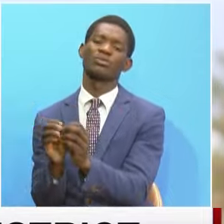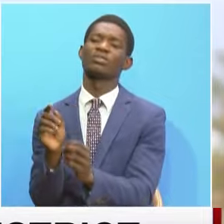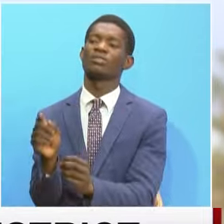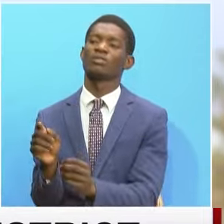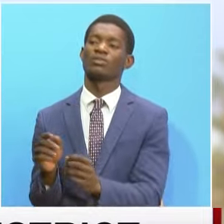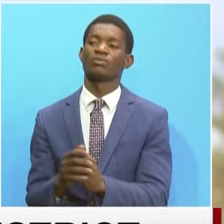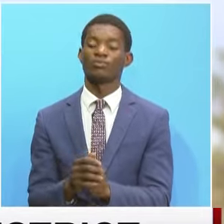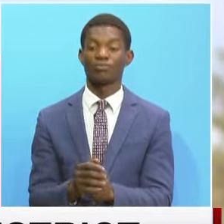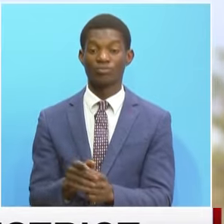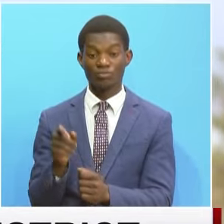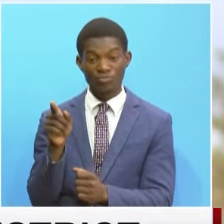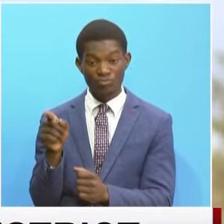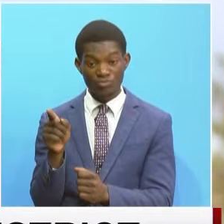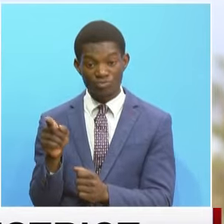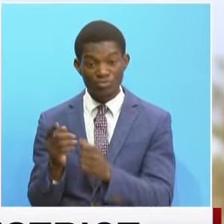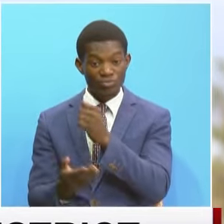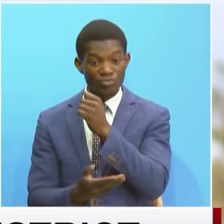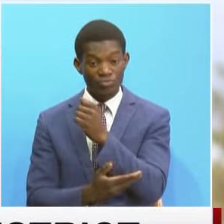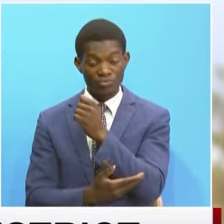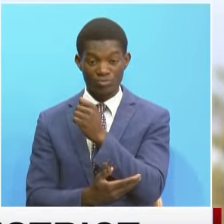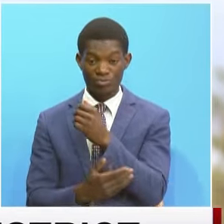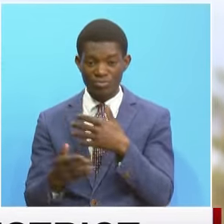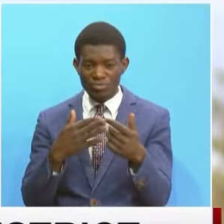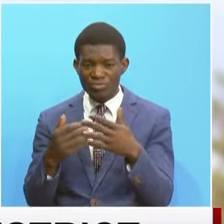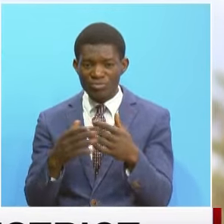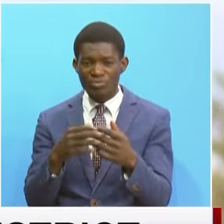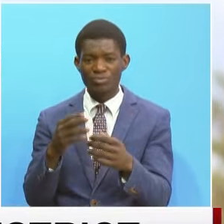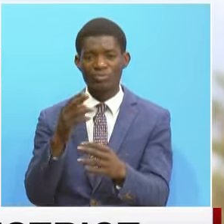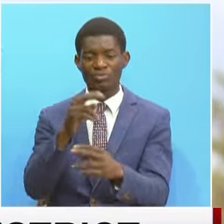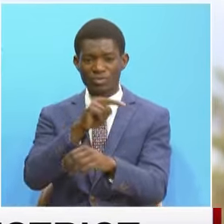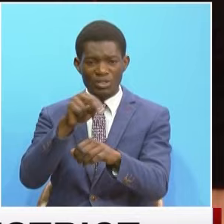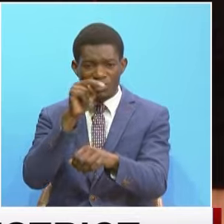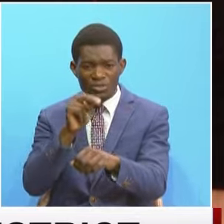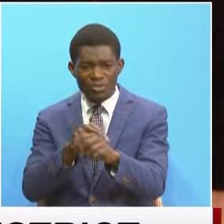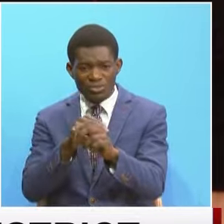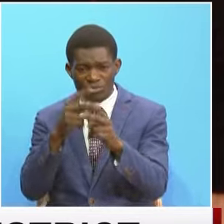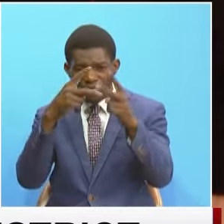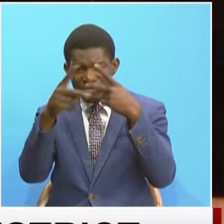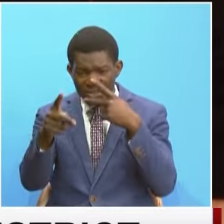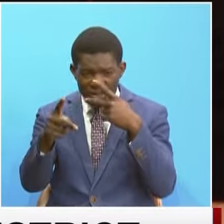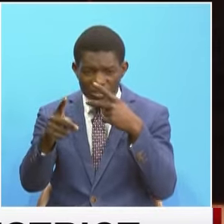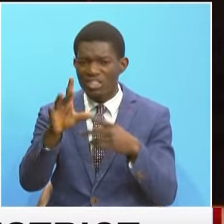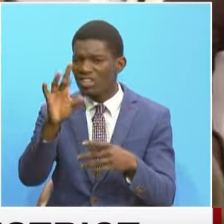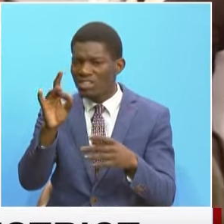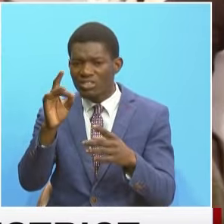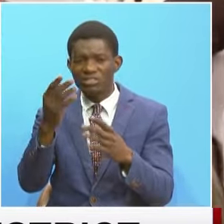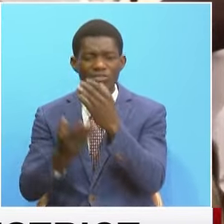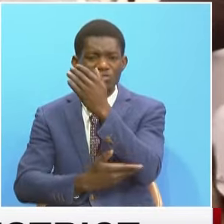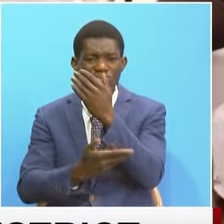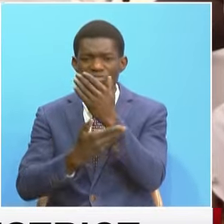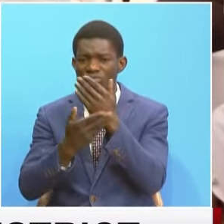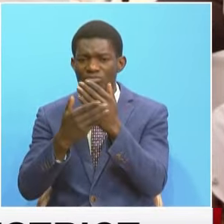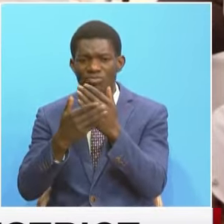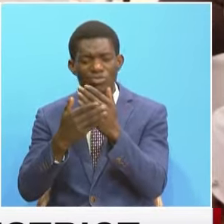speaks to one of the sustainable development goals. It speaks to the national vision, the 8th National Development Plan. It speaks to